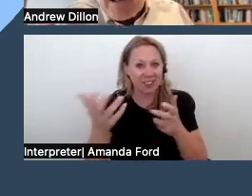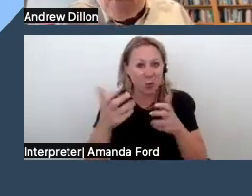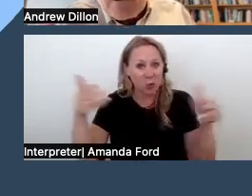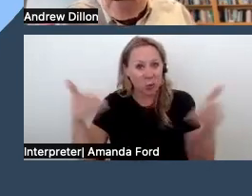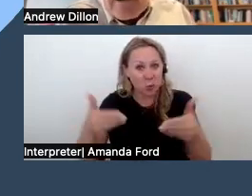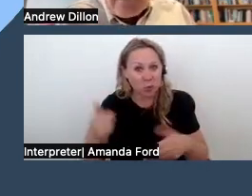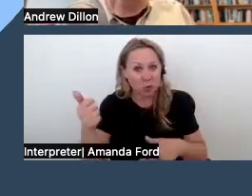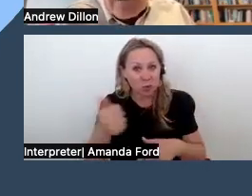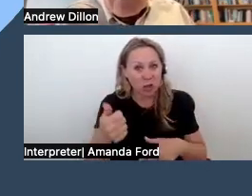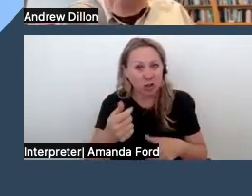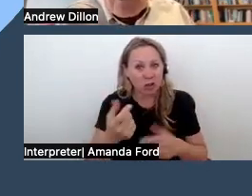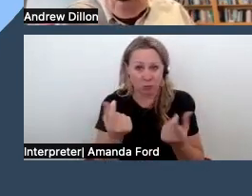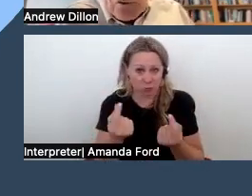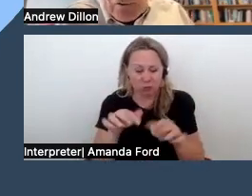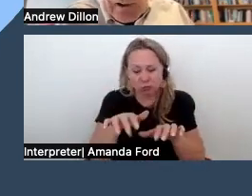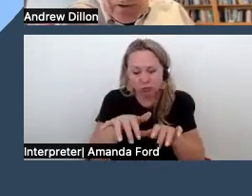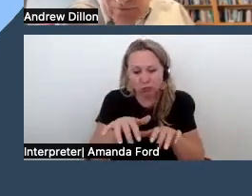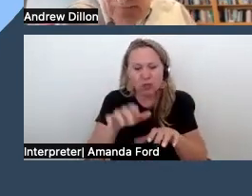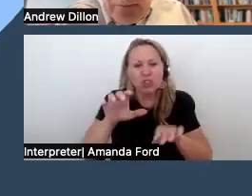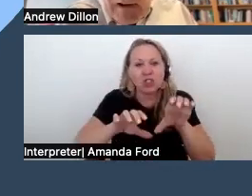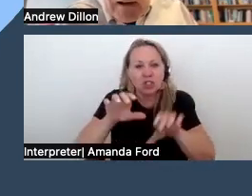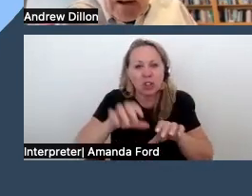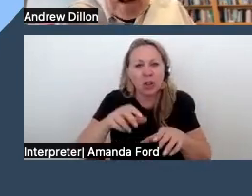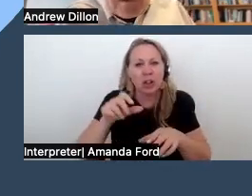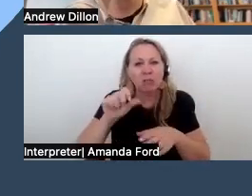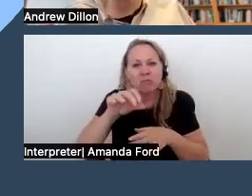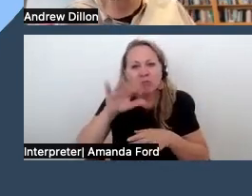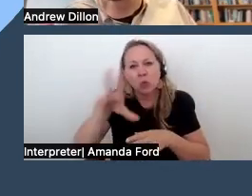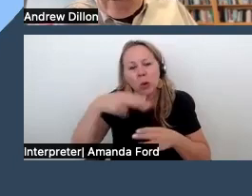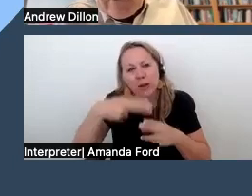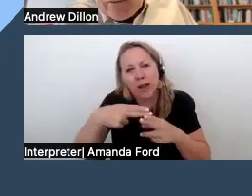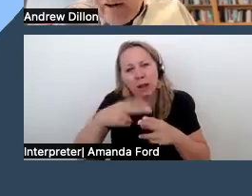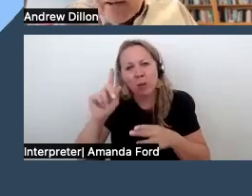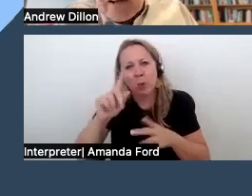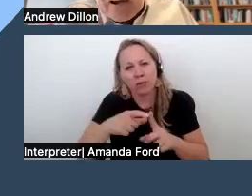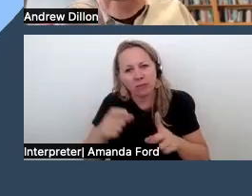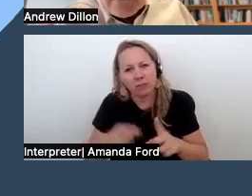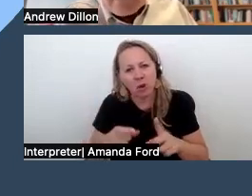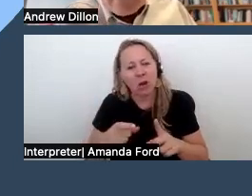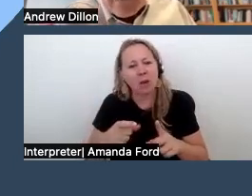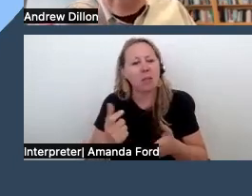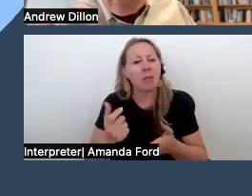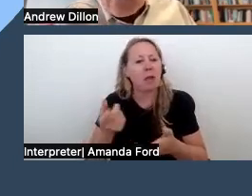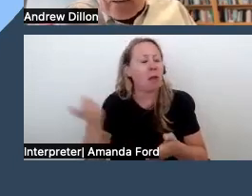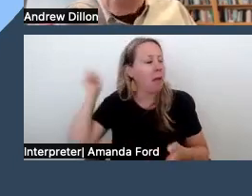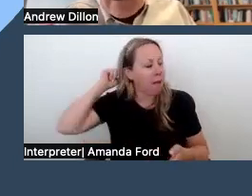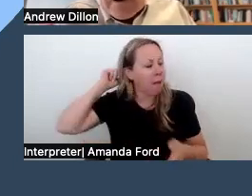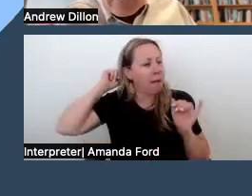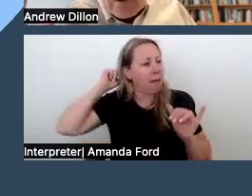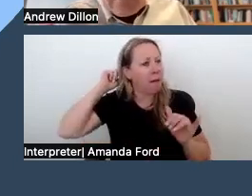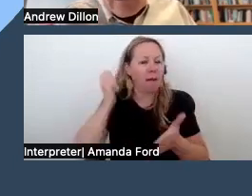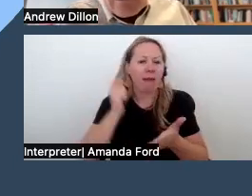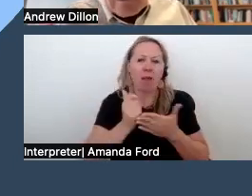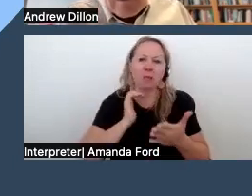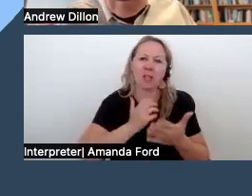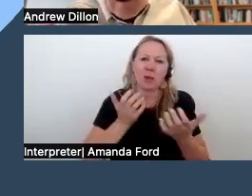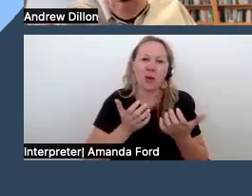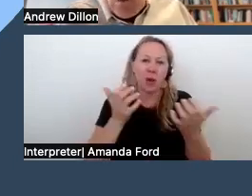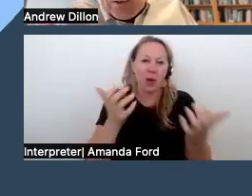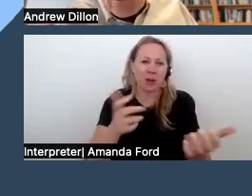your name and the location that you're joining us from. That's very informative to us and helps us understand the sort of audience that we're